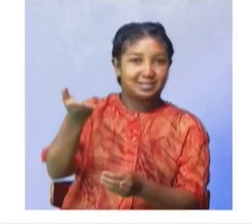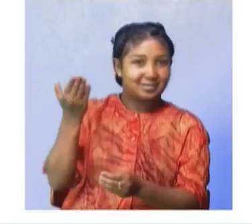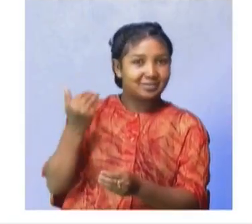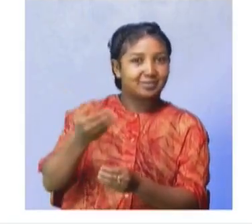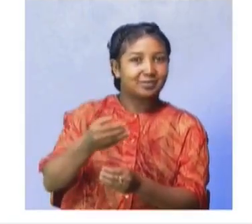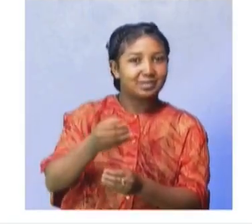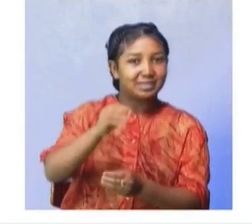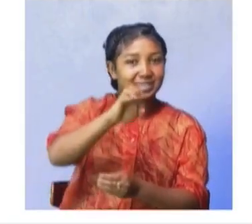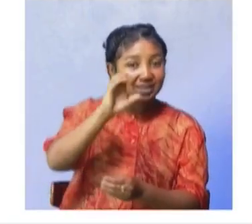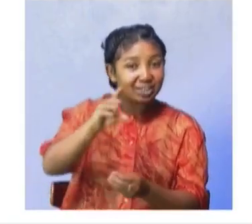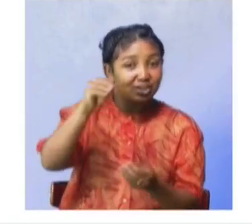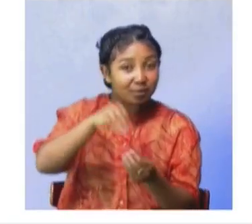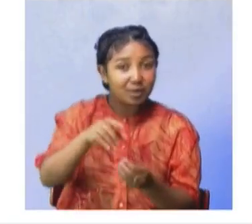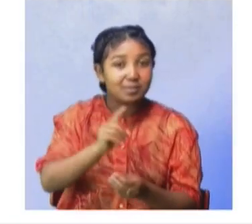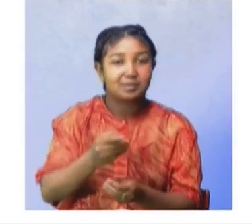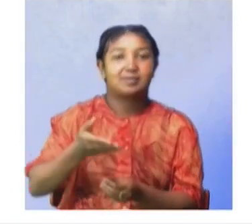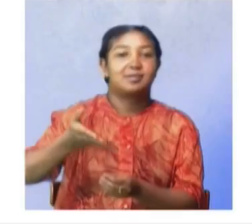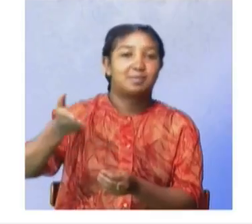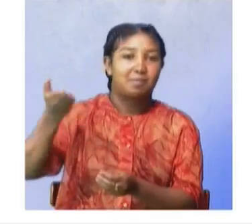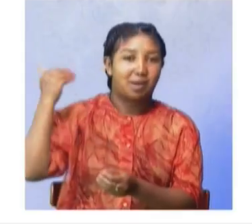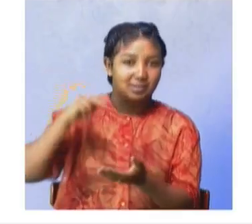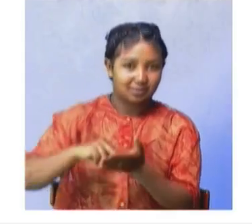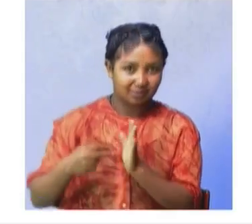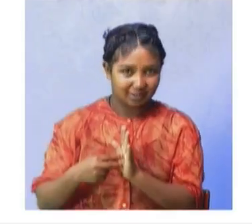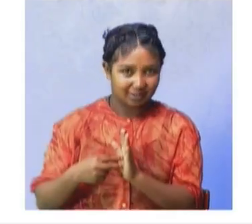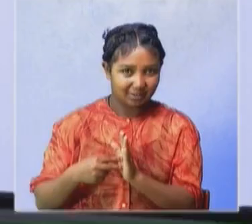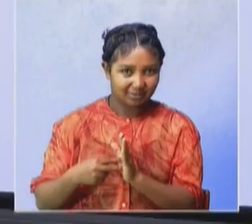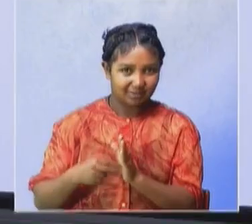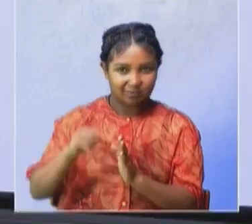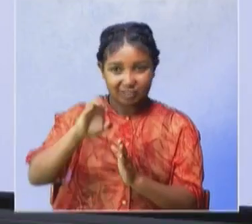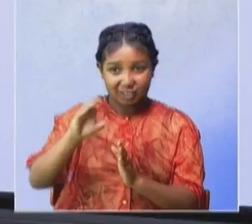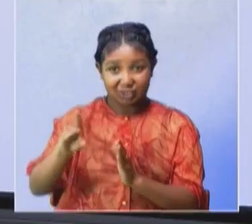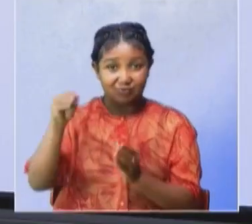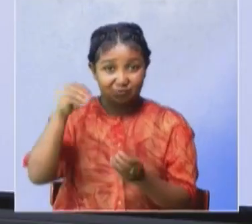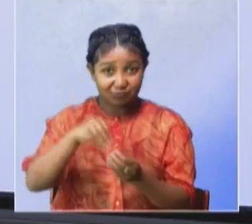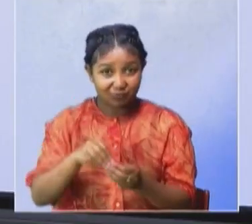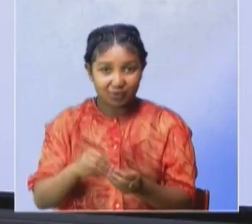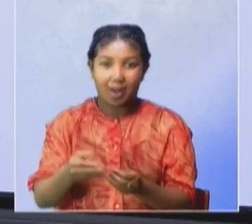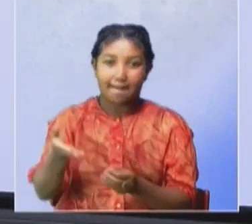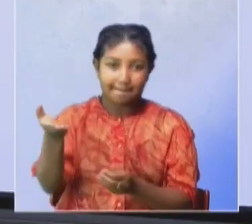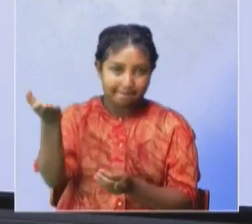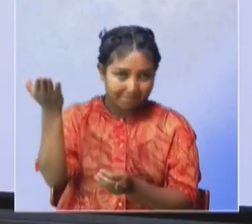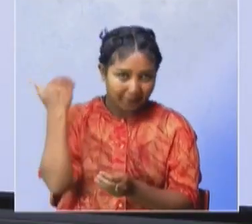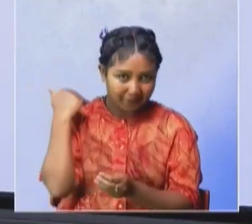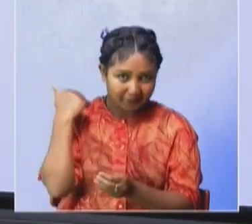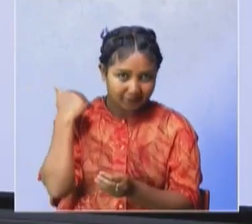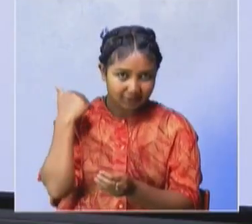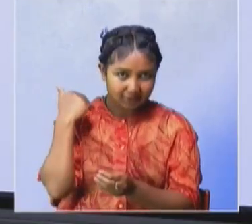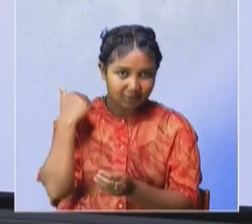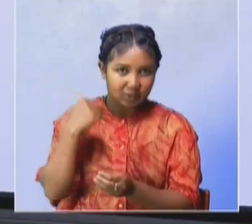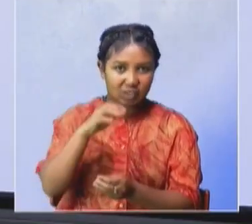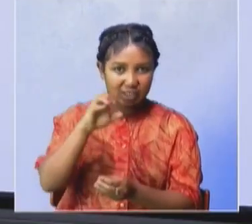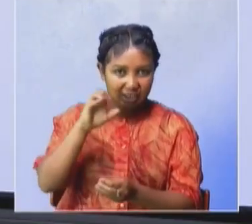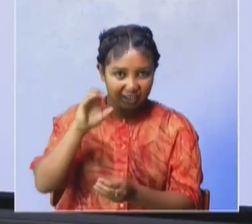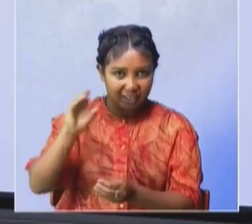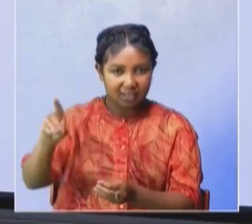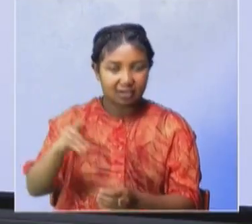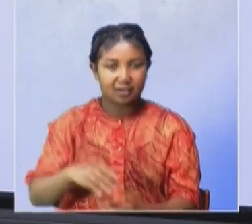Adding what? At the end of the verb, the main verb, adding what?